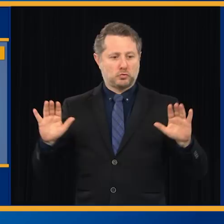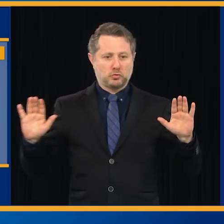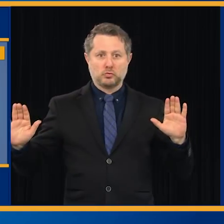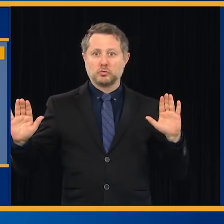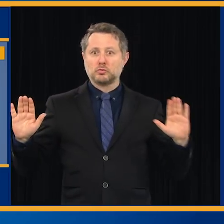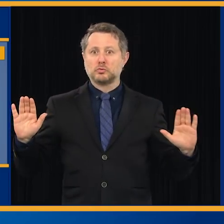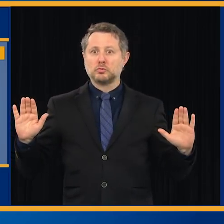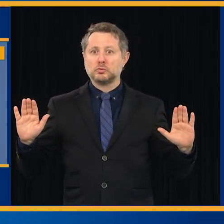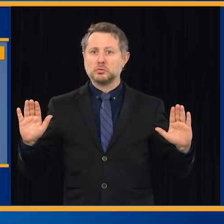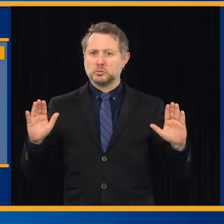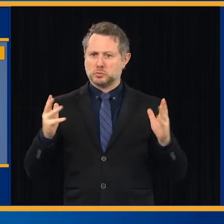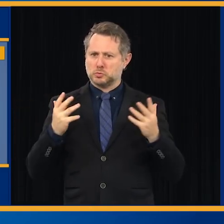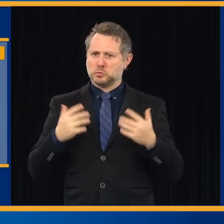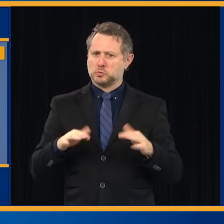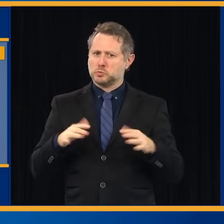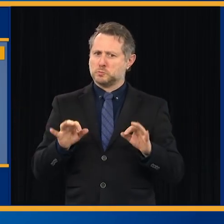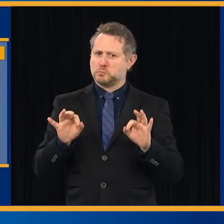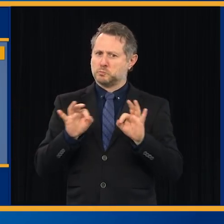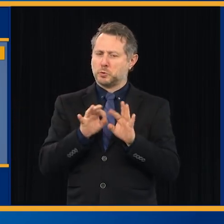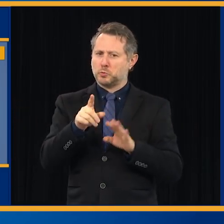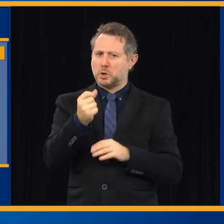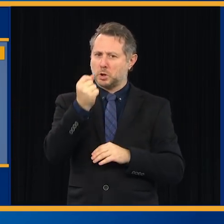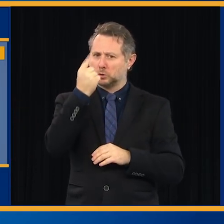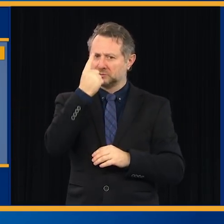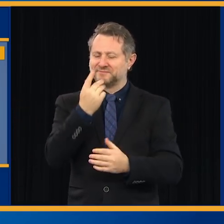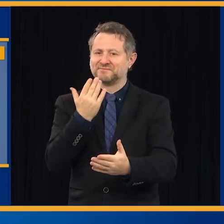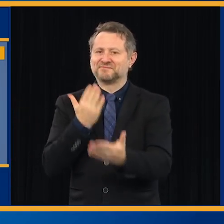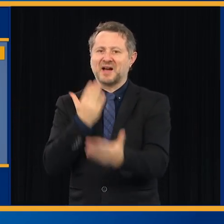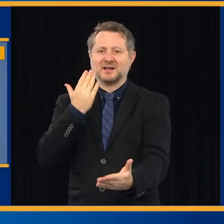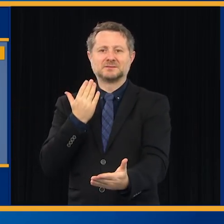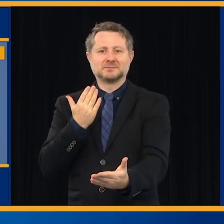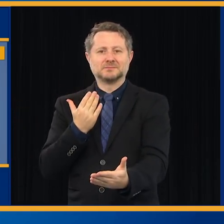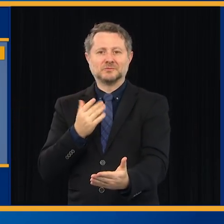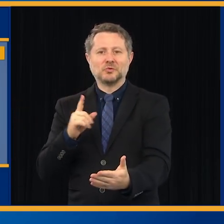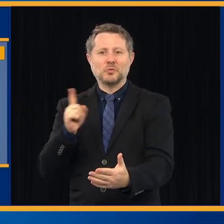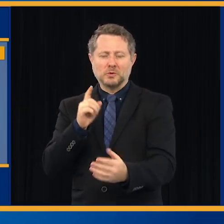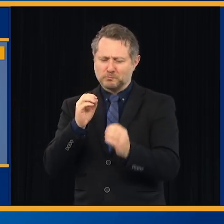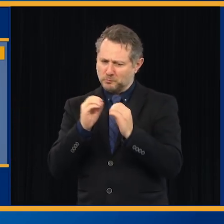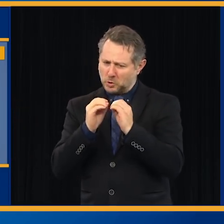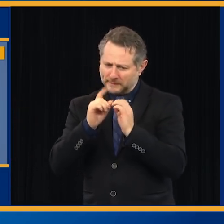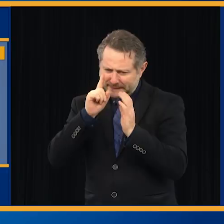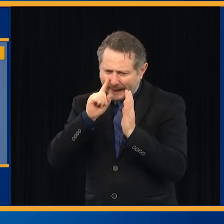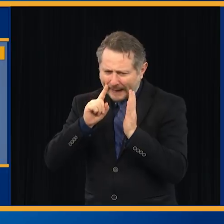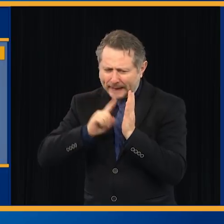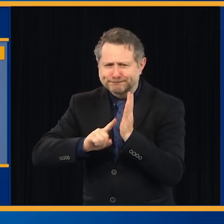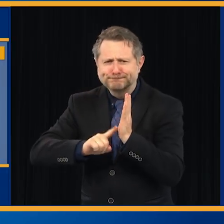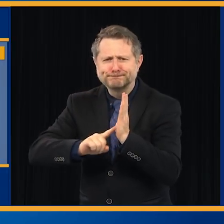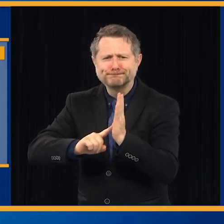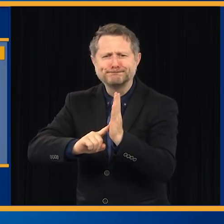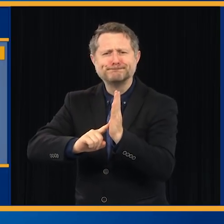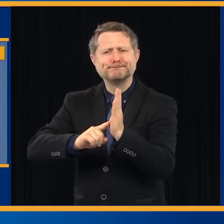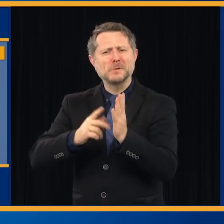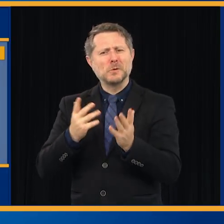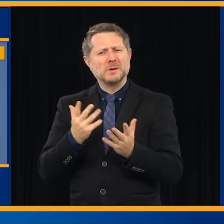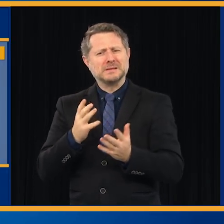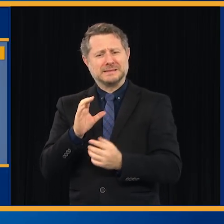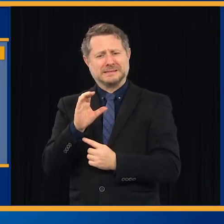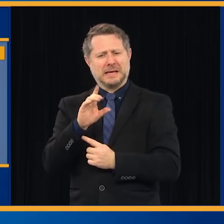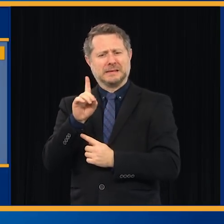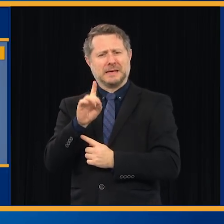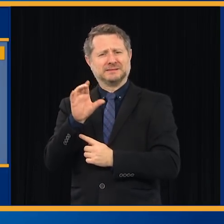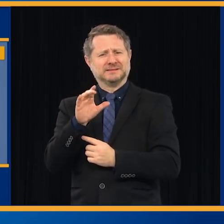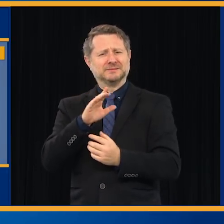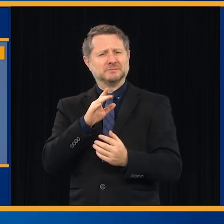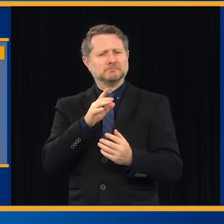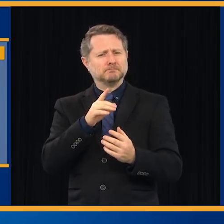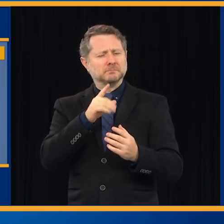an important fact to know and to study. They then said in this CDC report,